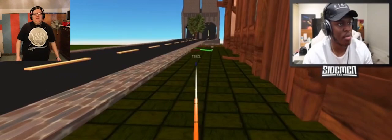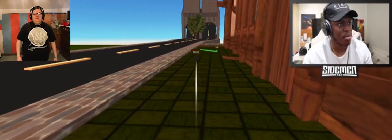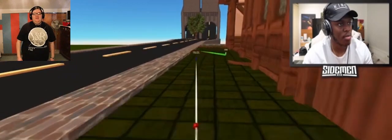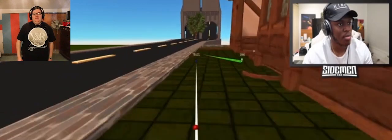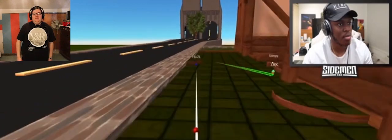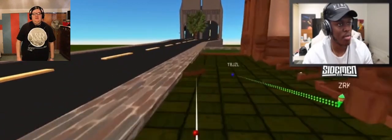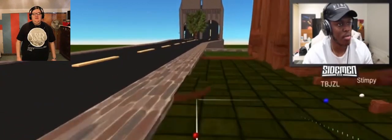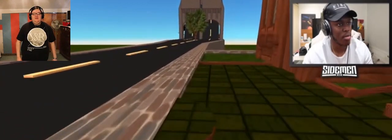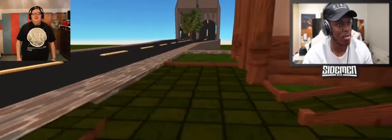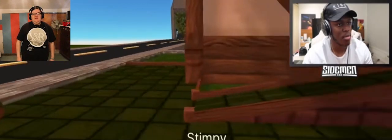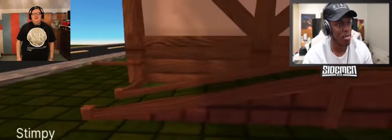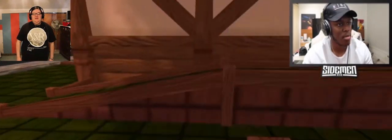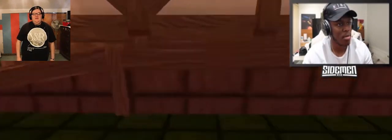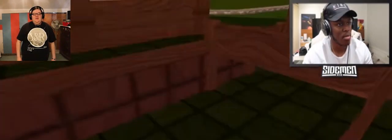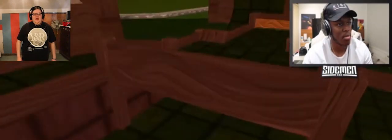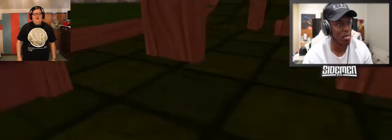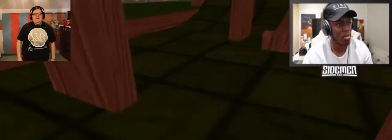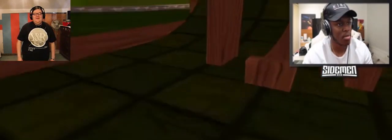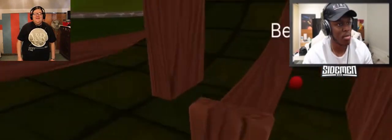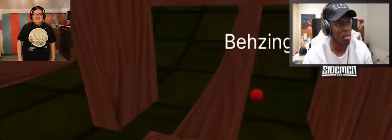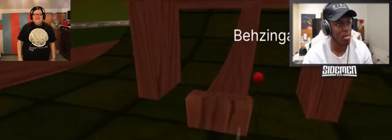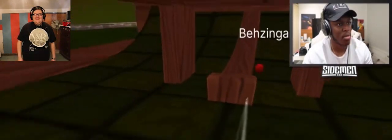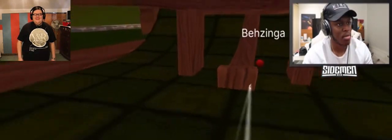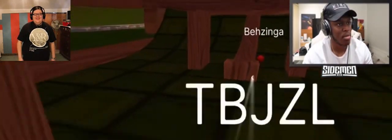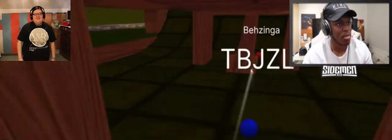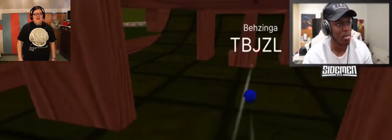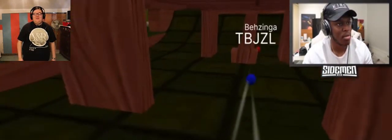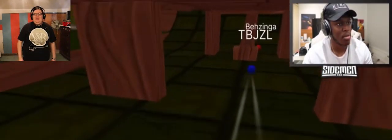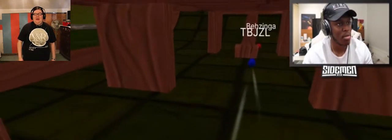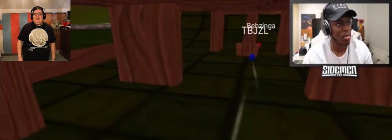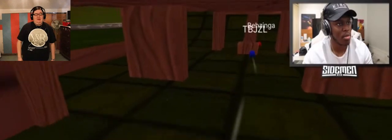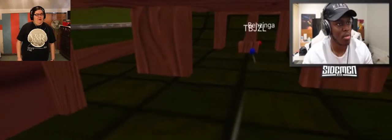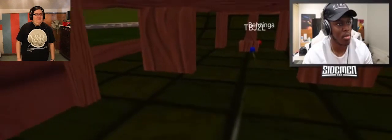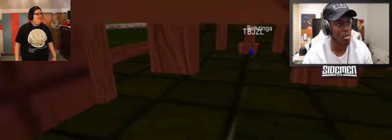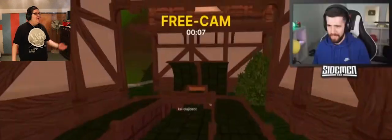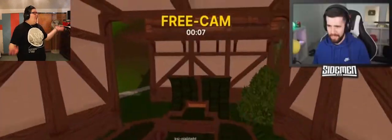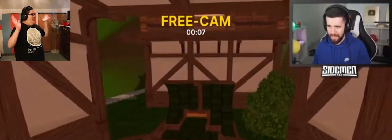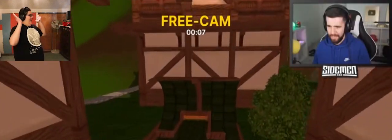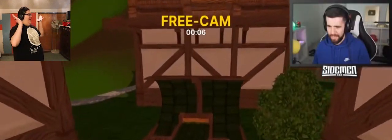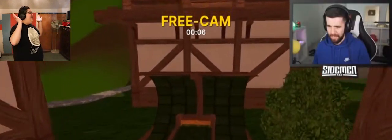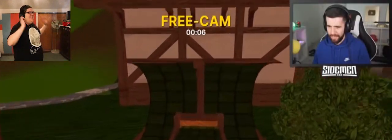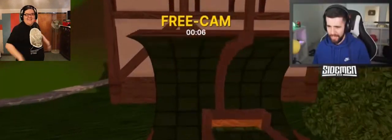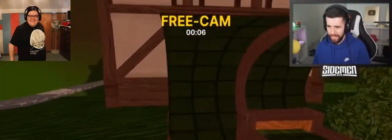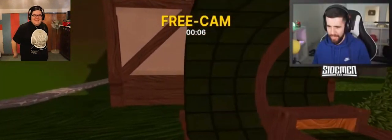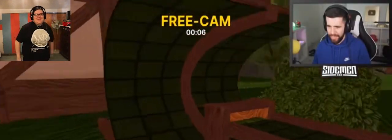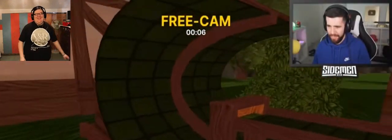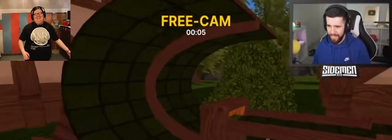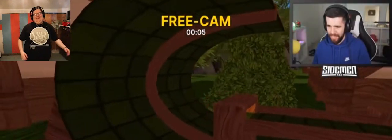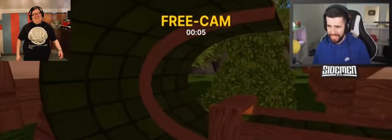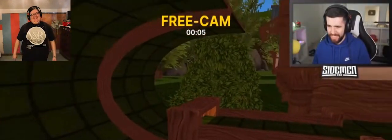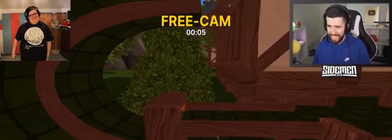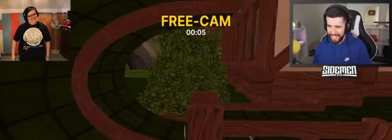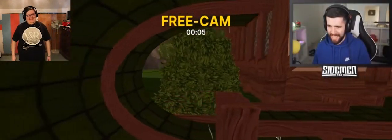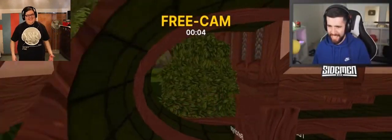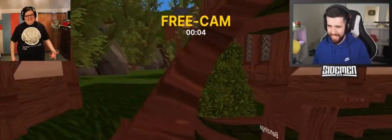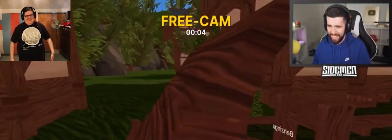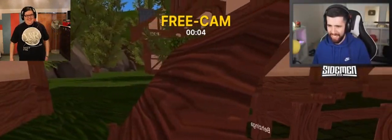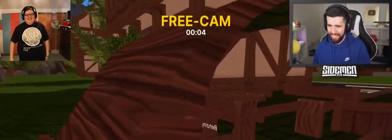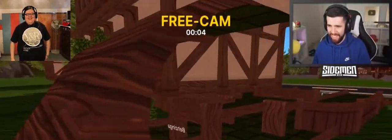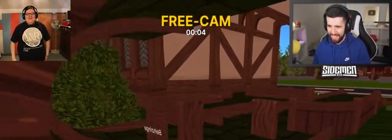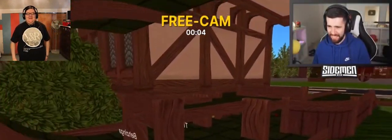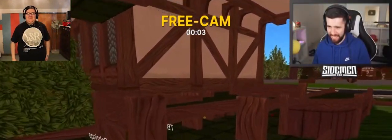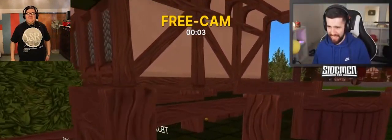Oh, I'm actually bad at golf these days. Wow. Where is the? Wow. I don't know what I'm doing. Josh bad at golf? What? Who's, sorry. Who's Lenny